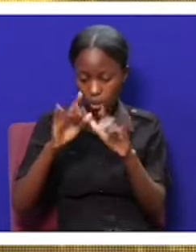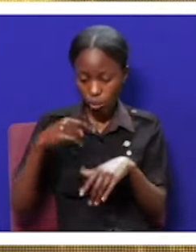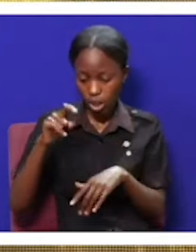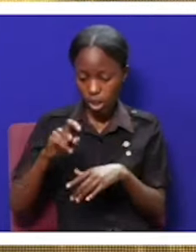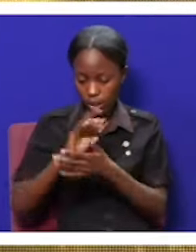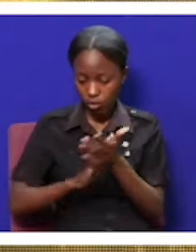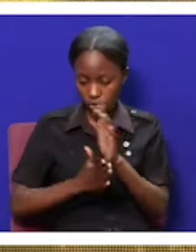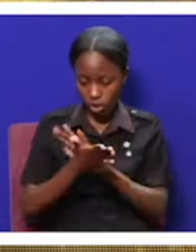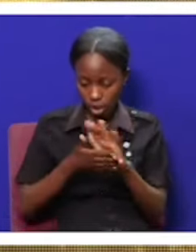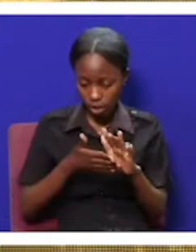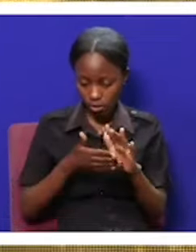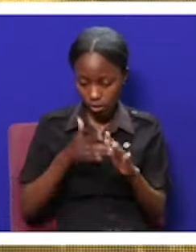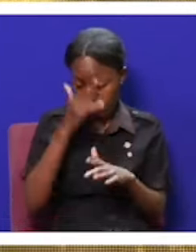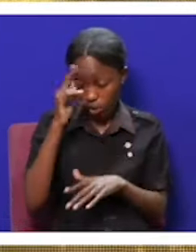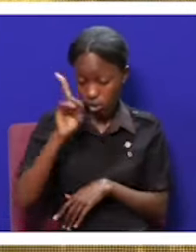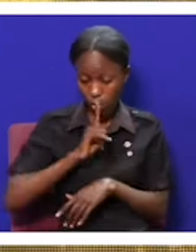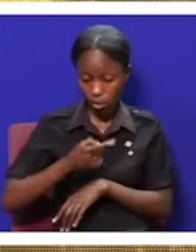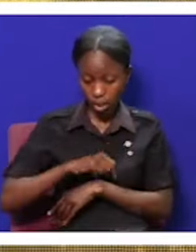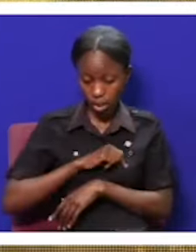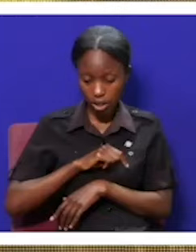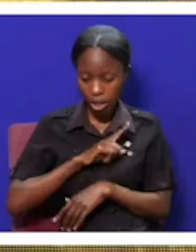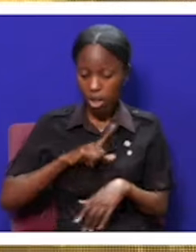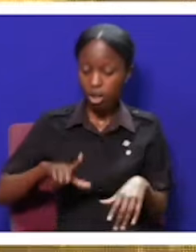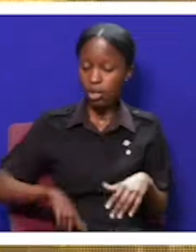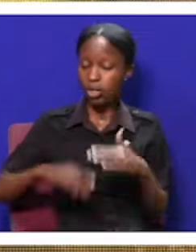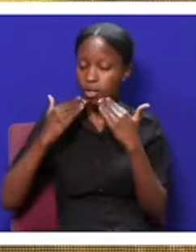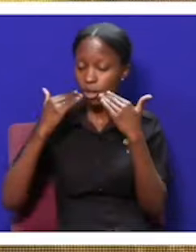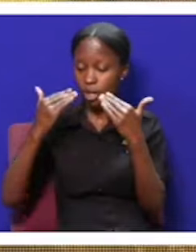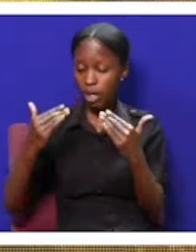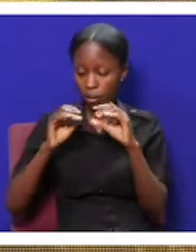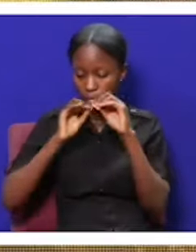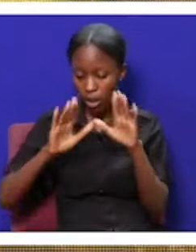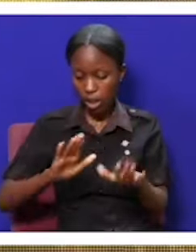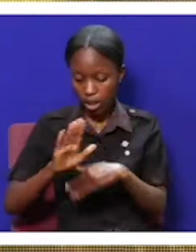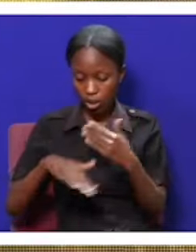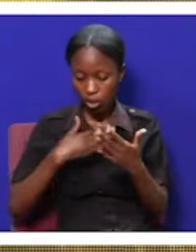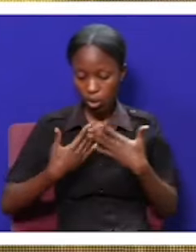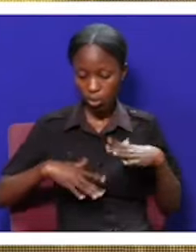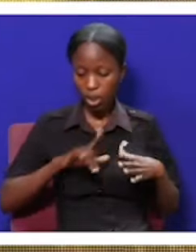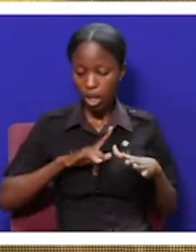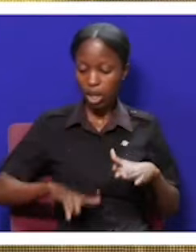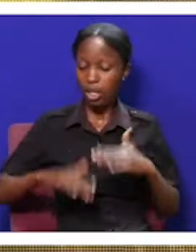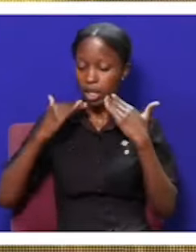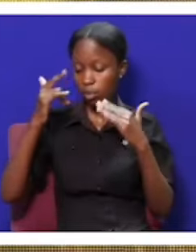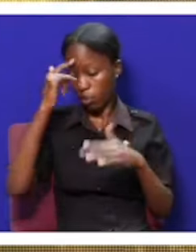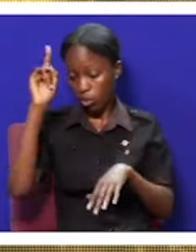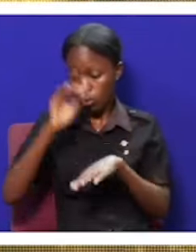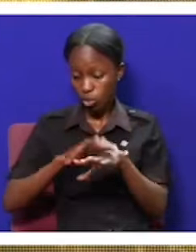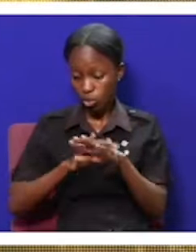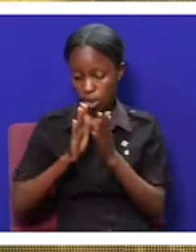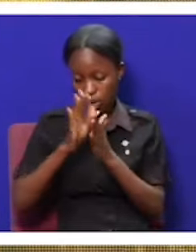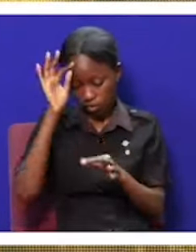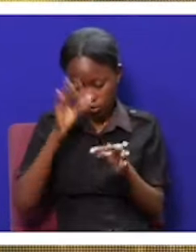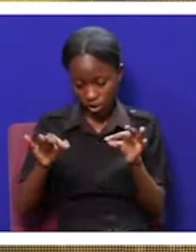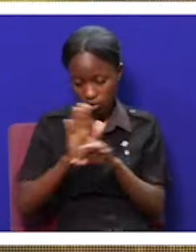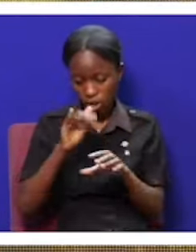for that is what you've commanded us. So thank you. Bless them. Bless everyone. We thank you for your good and your faithful Jesus.